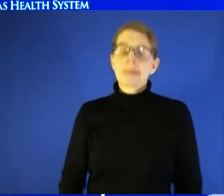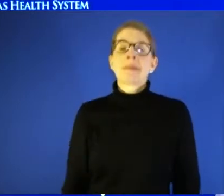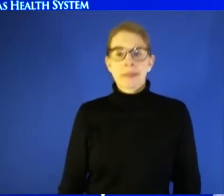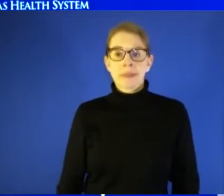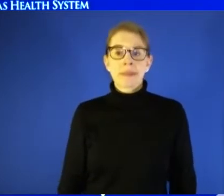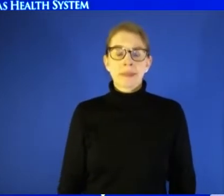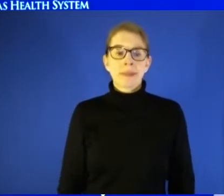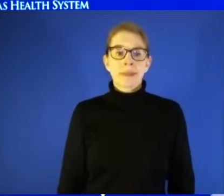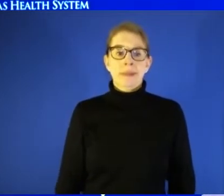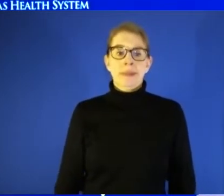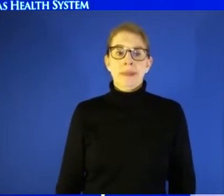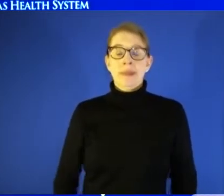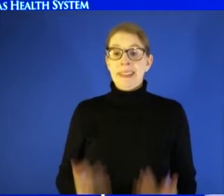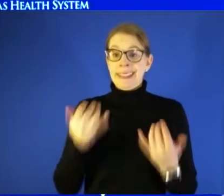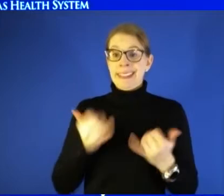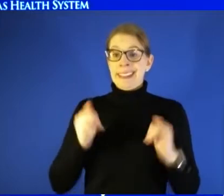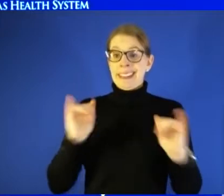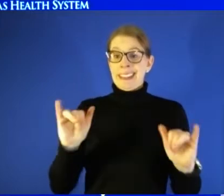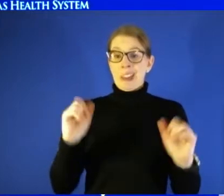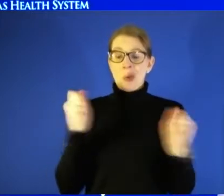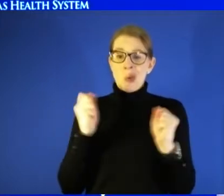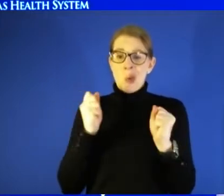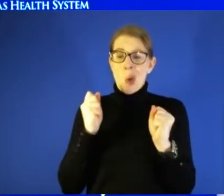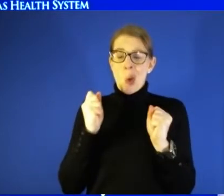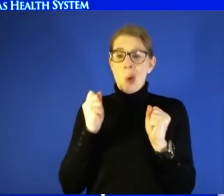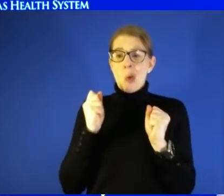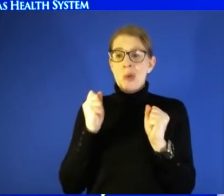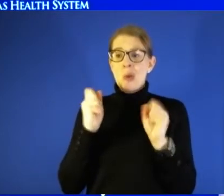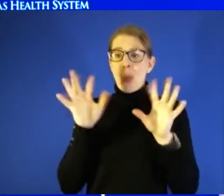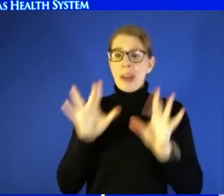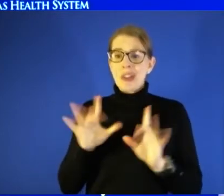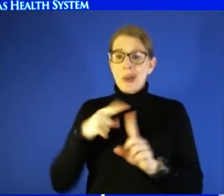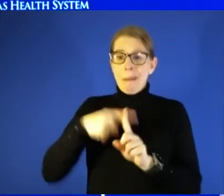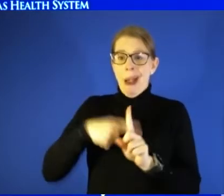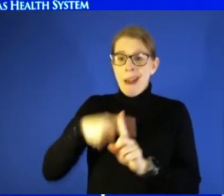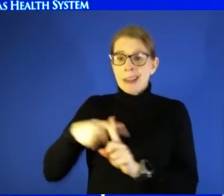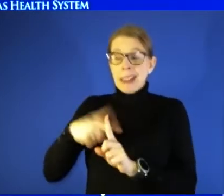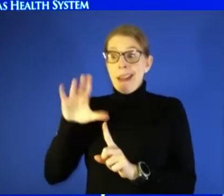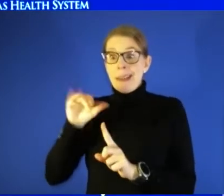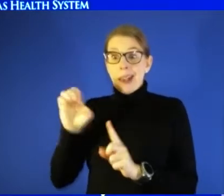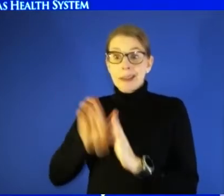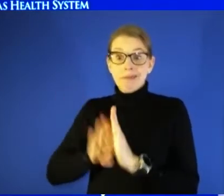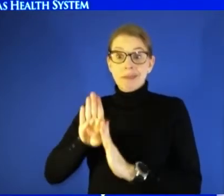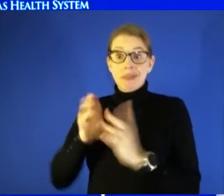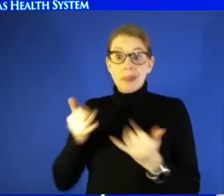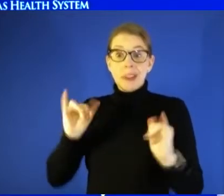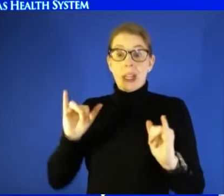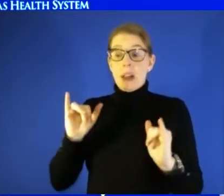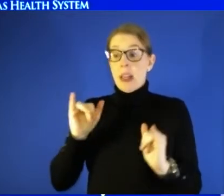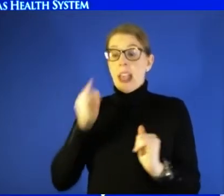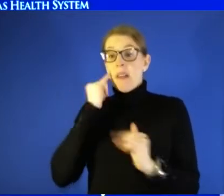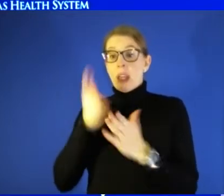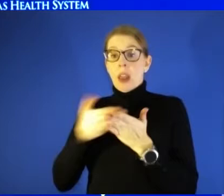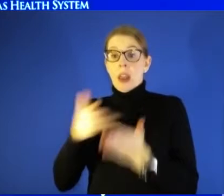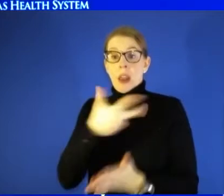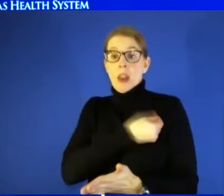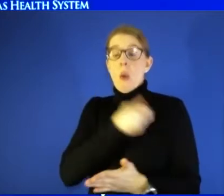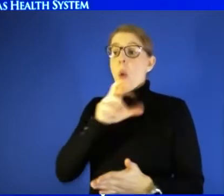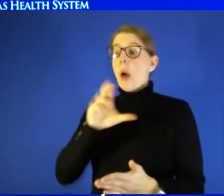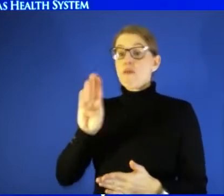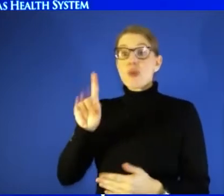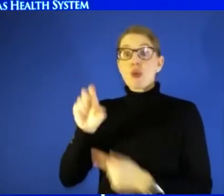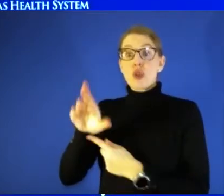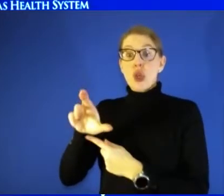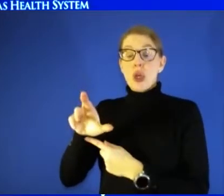We are still in the cold winter months. We know the cases are still high. If you haven't been vaccinated or you are due for a booster, please go get